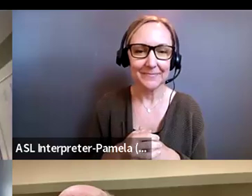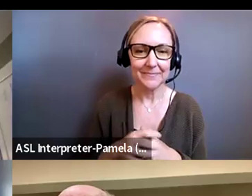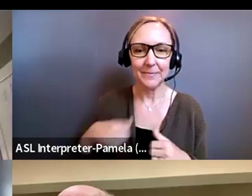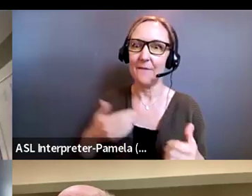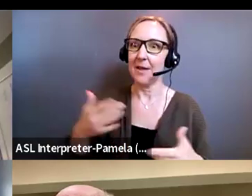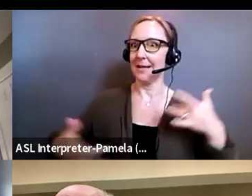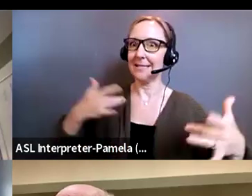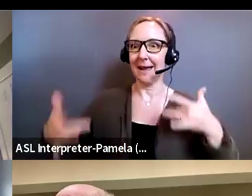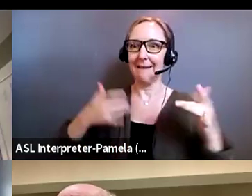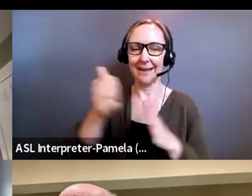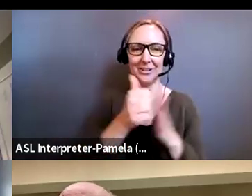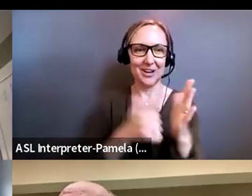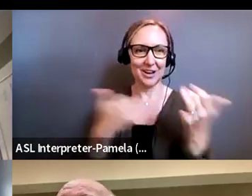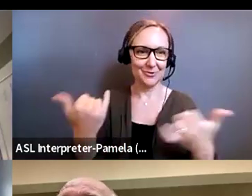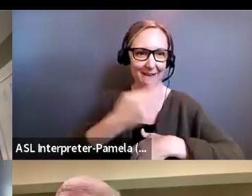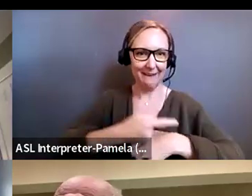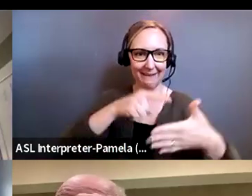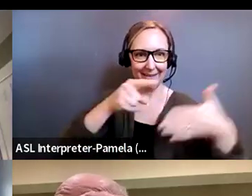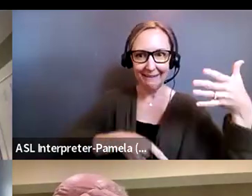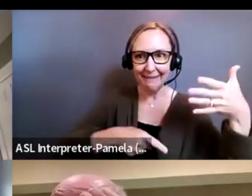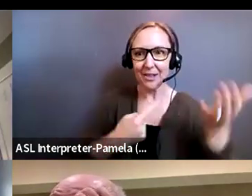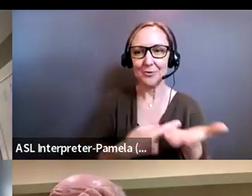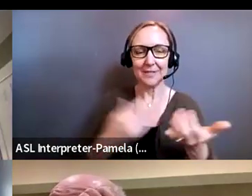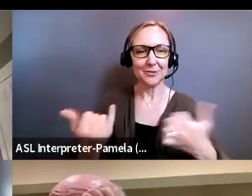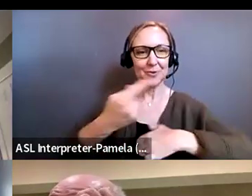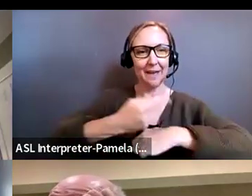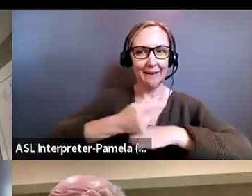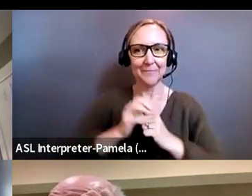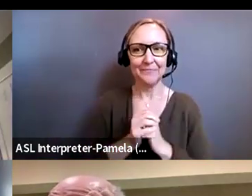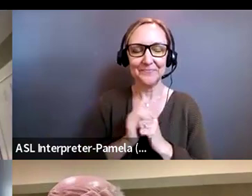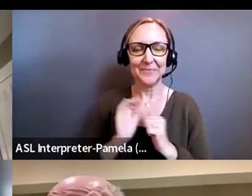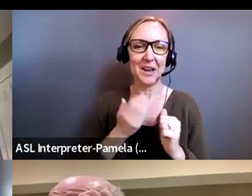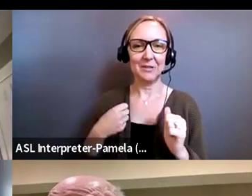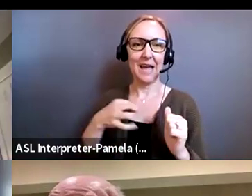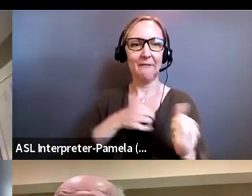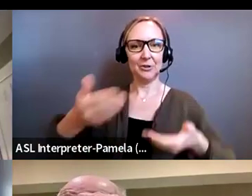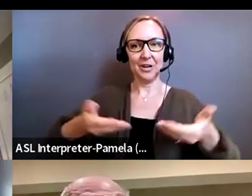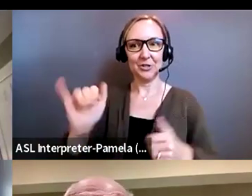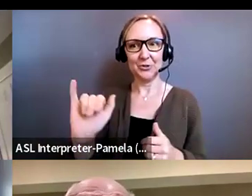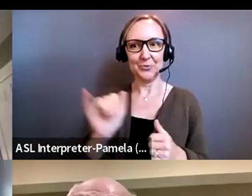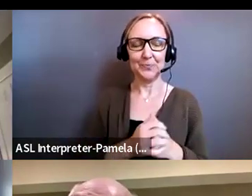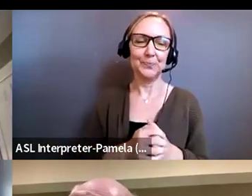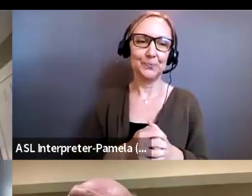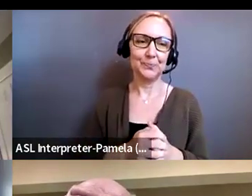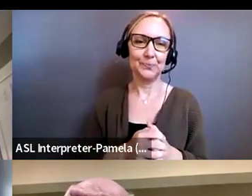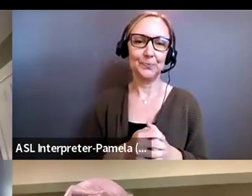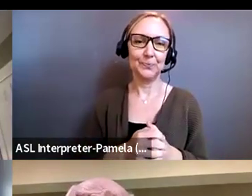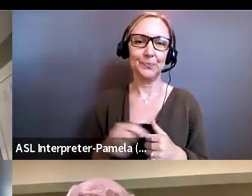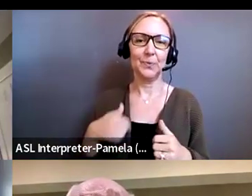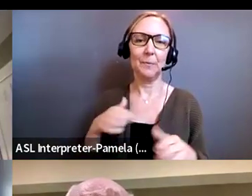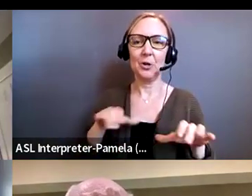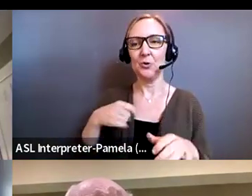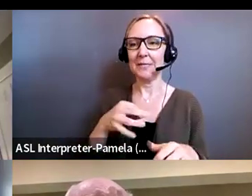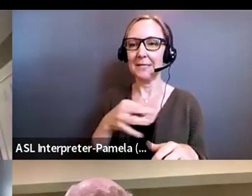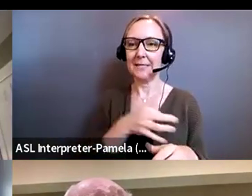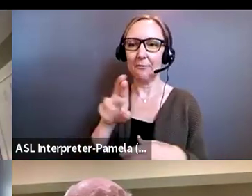exciting agenda to go over with you and our staffer introductions. So I'll do staffer introductions first